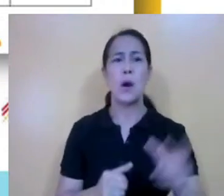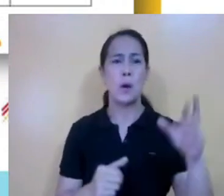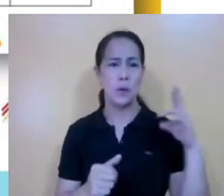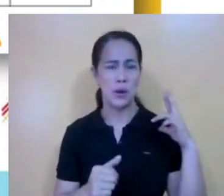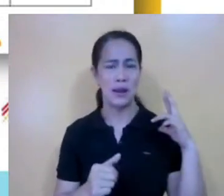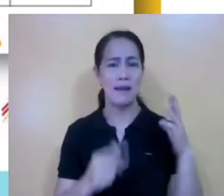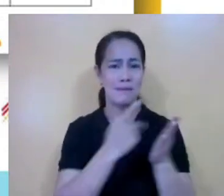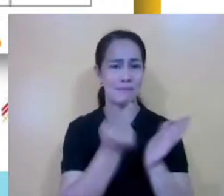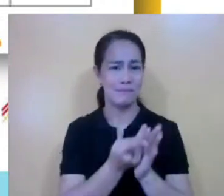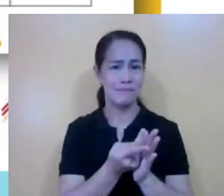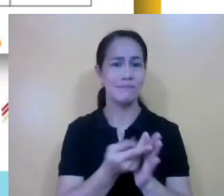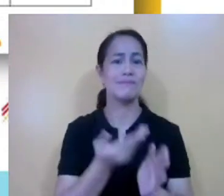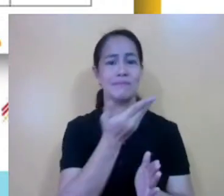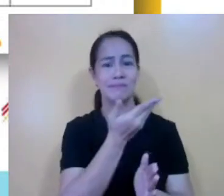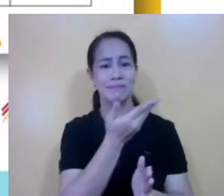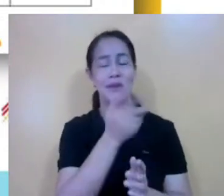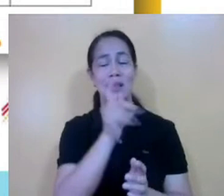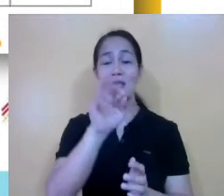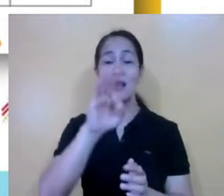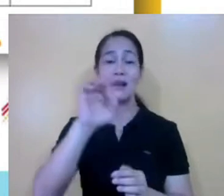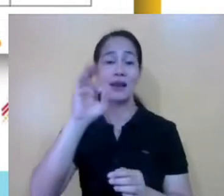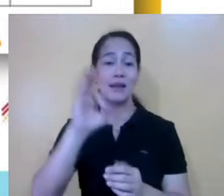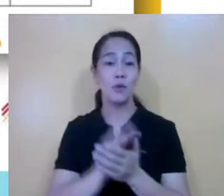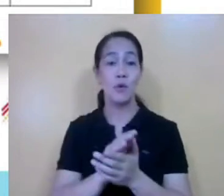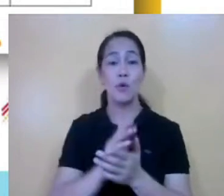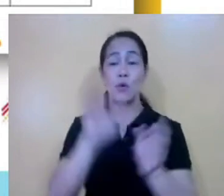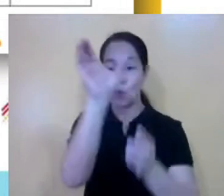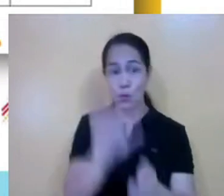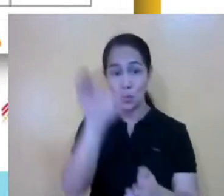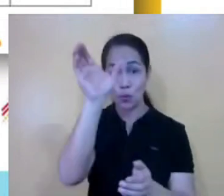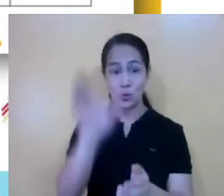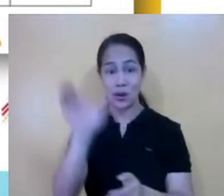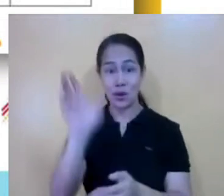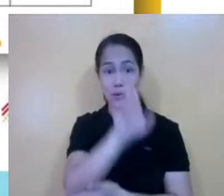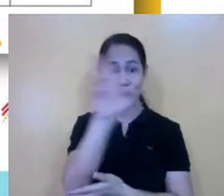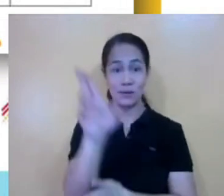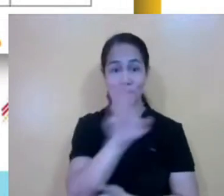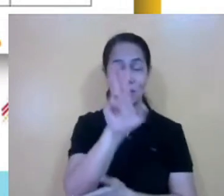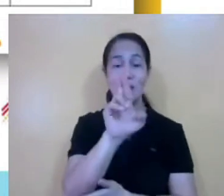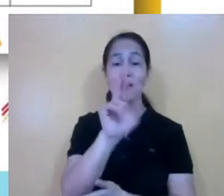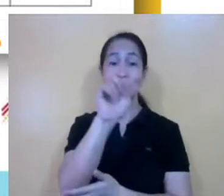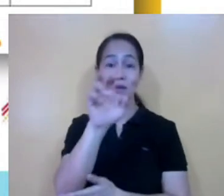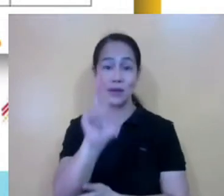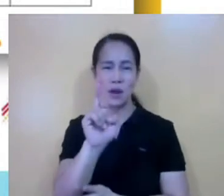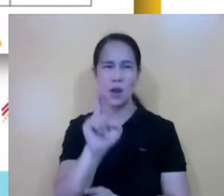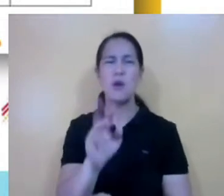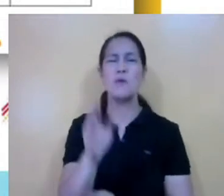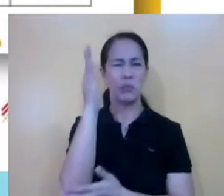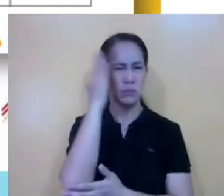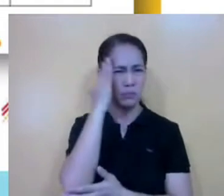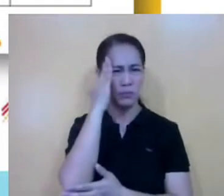see there the TRF rubric. Again, this will be used by your raters in determining or assessing